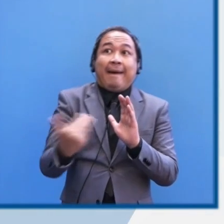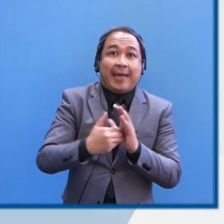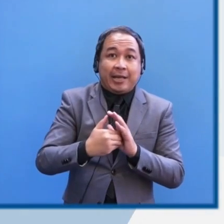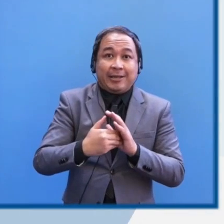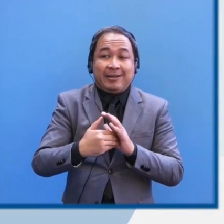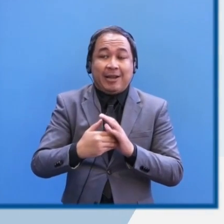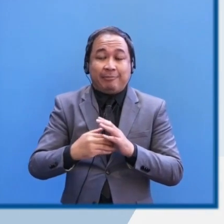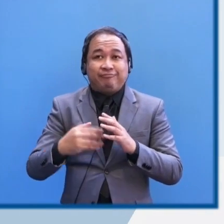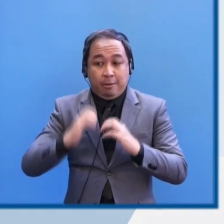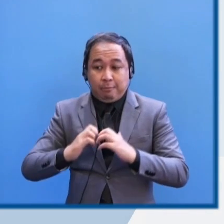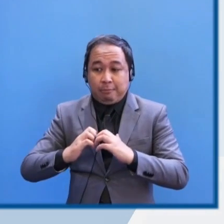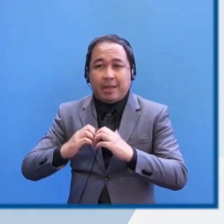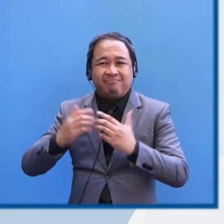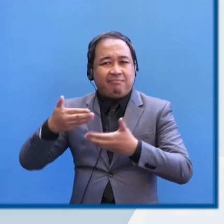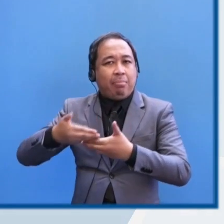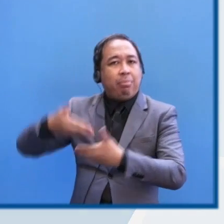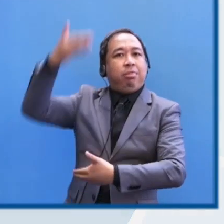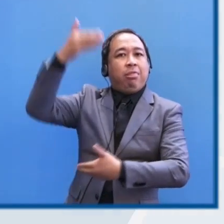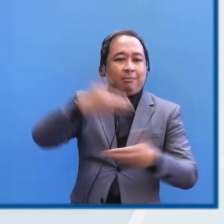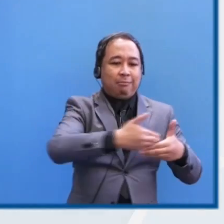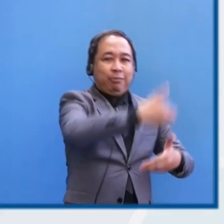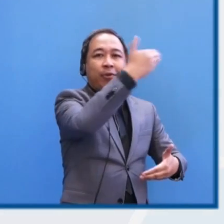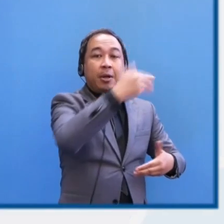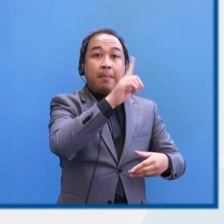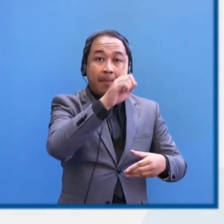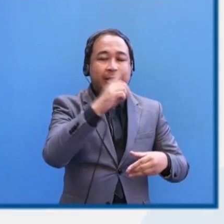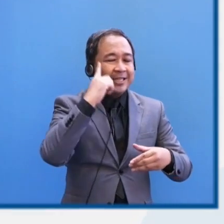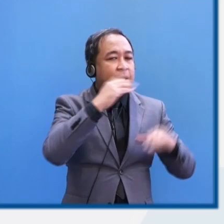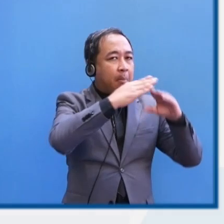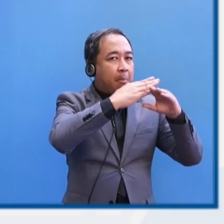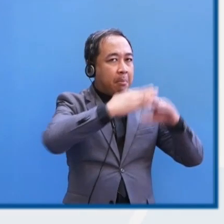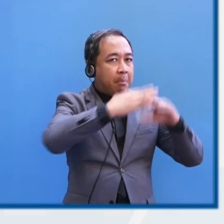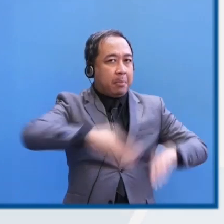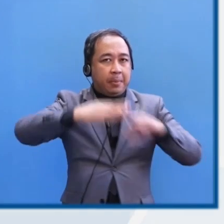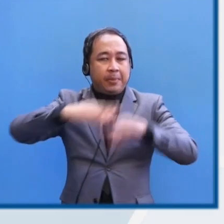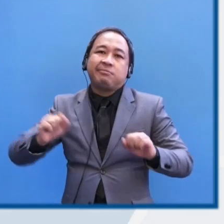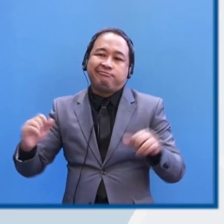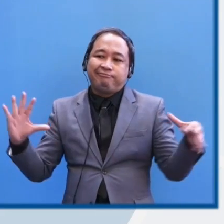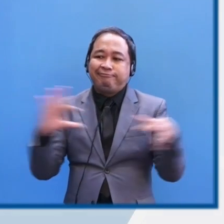all the other countries. Okay. Thank you very much.